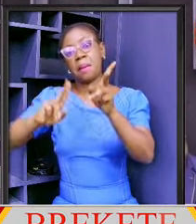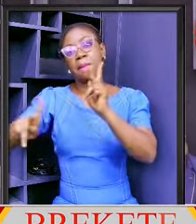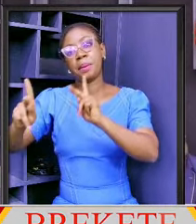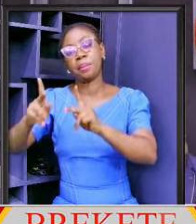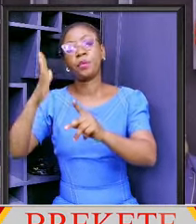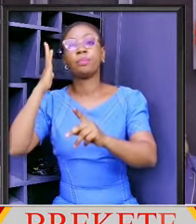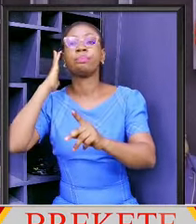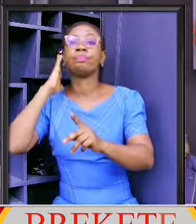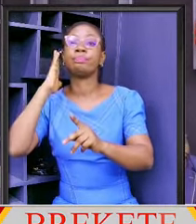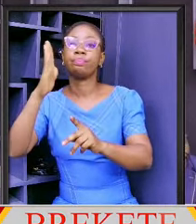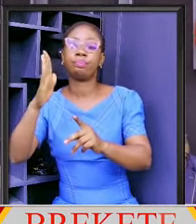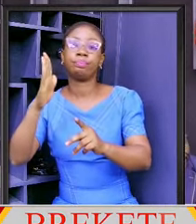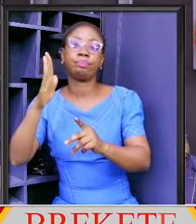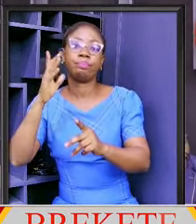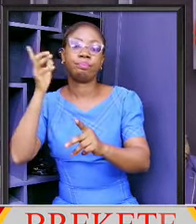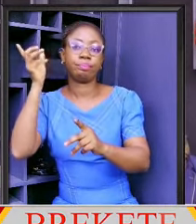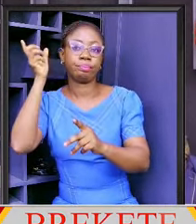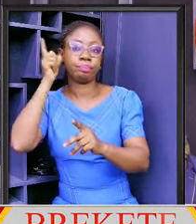small.